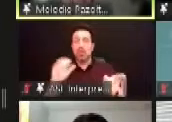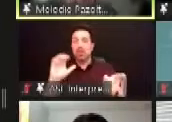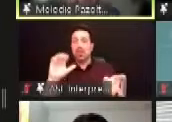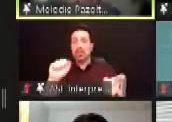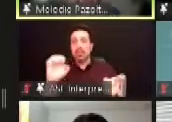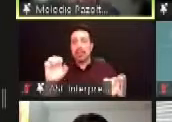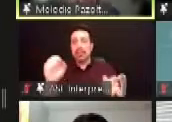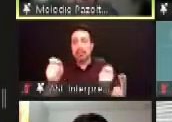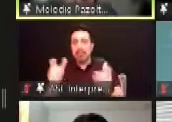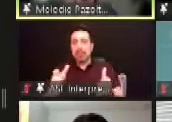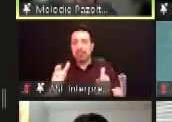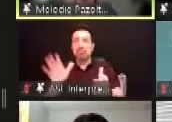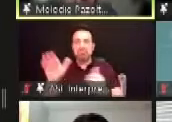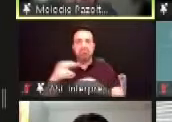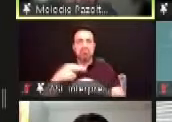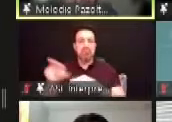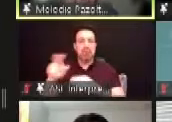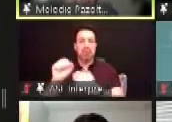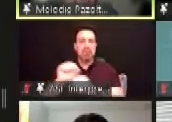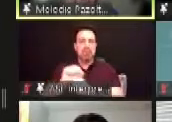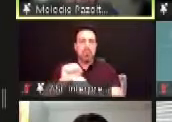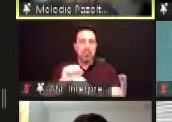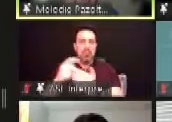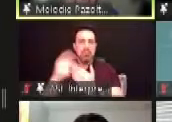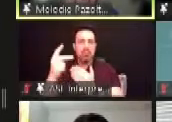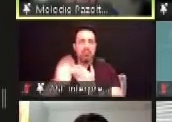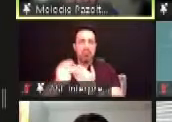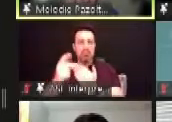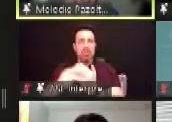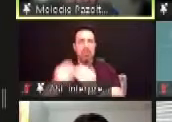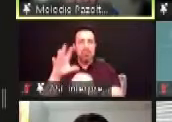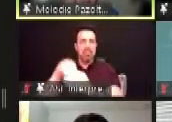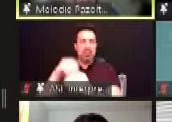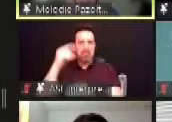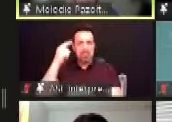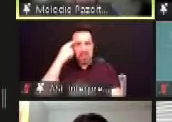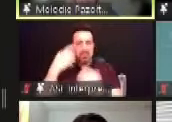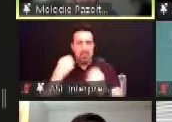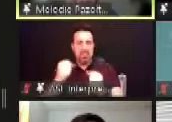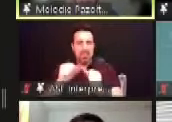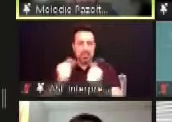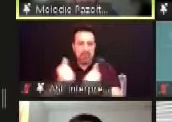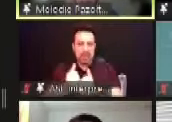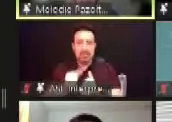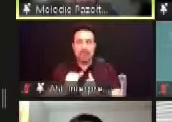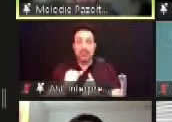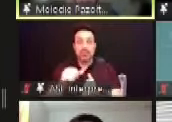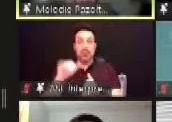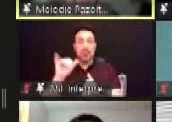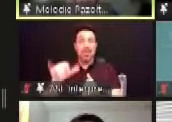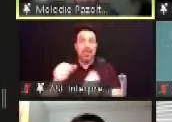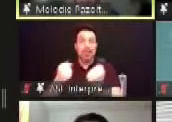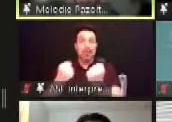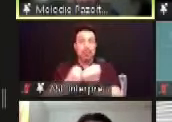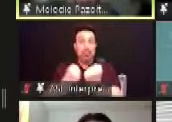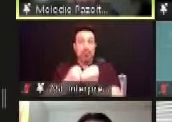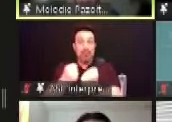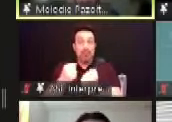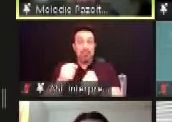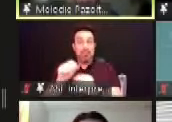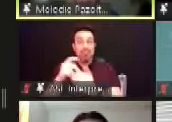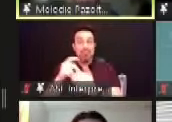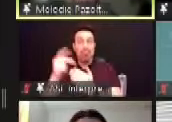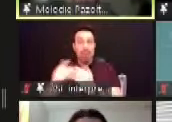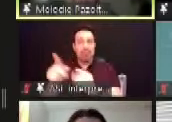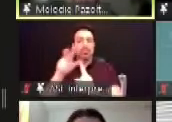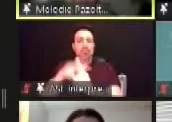her to an employment program within the mental health agency. And with the help of her supported employment program, she